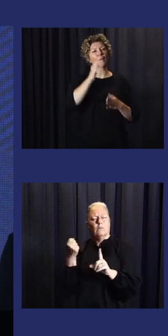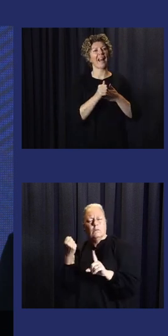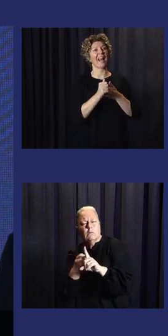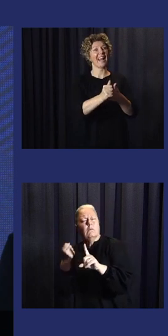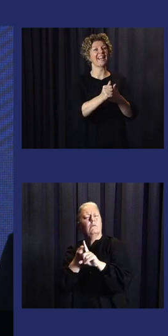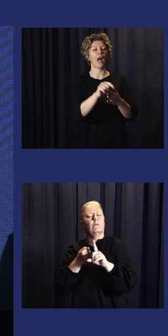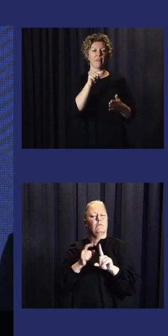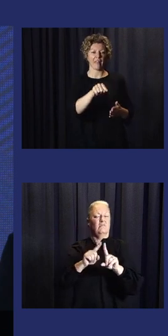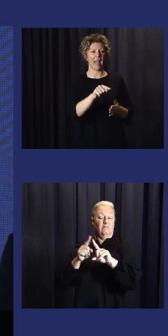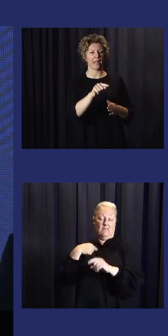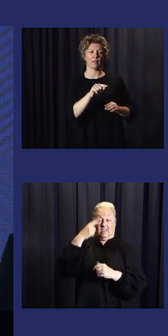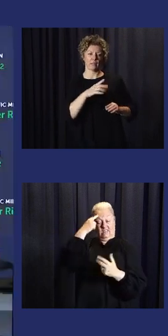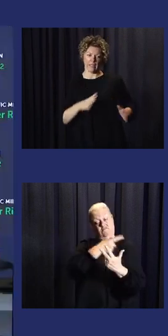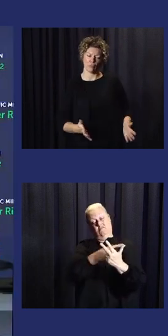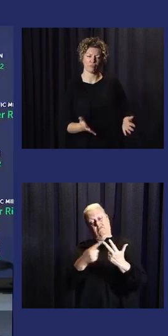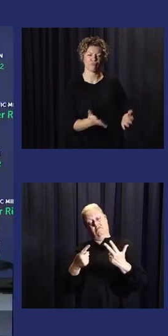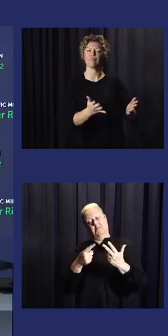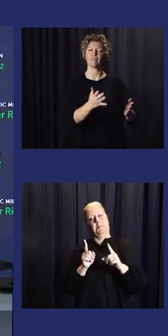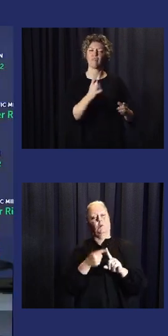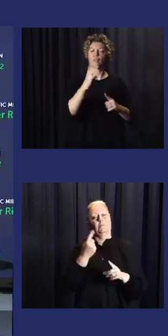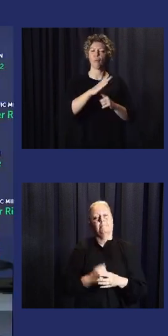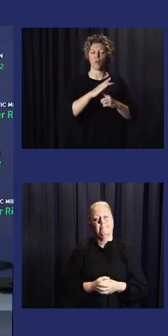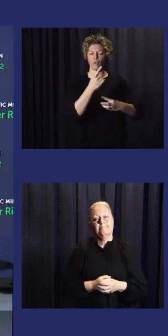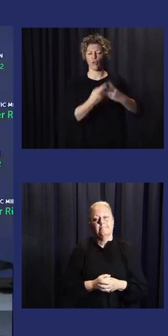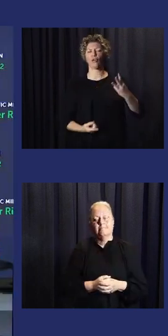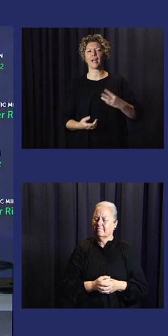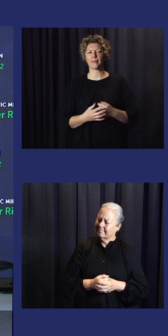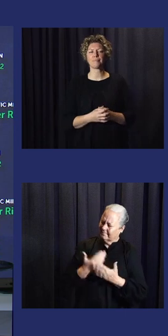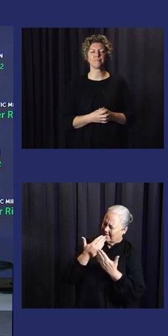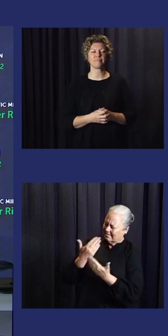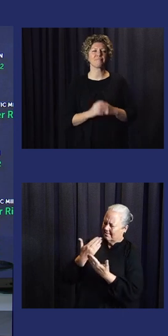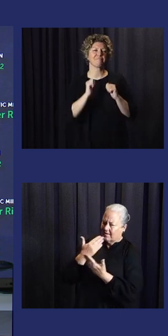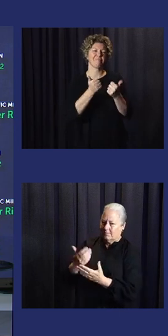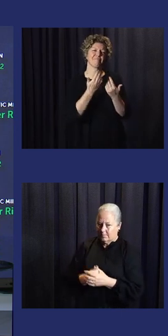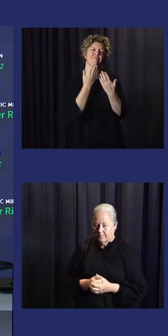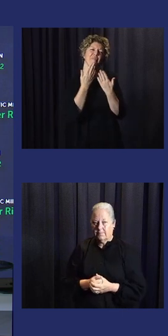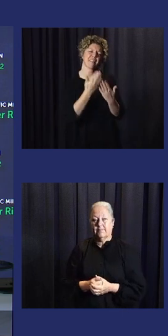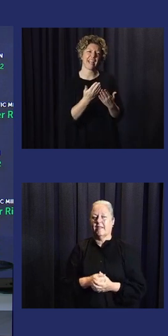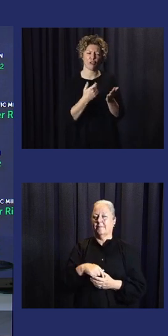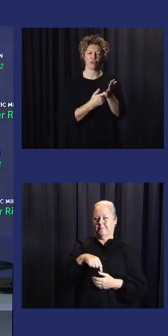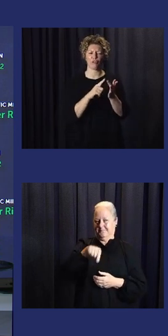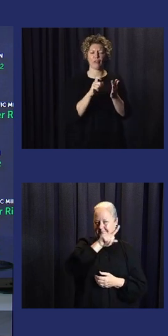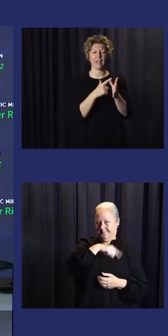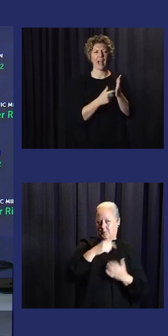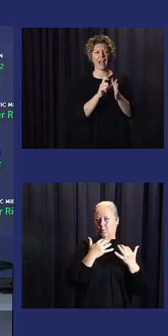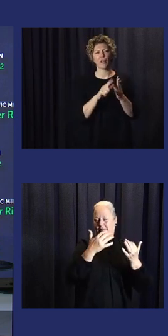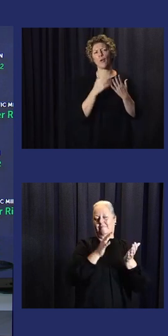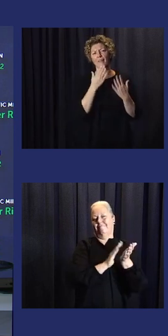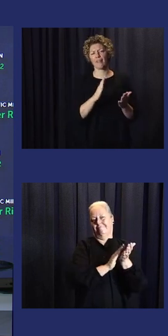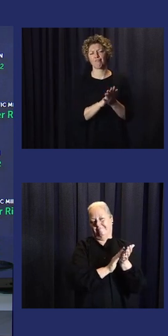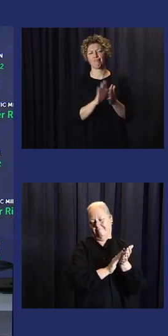and action. I think that's very, very important. Yeah. No, that's great. Thank you so much, Ricardo. Can I say,